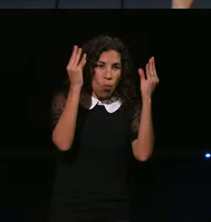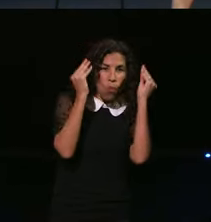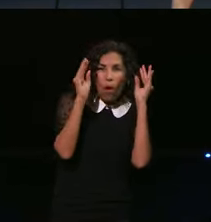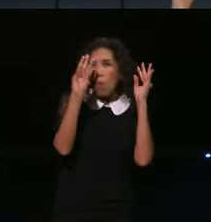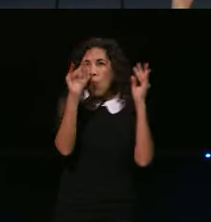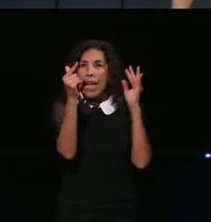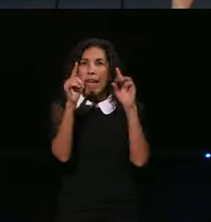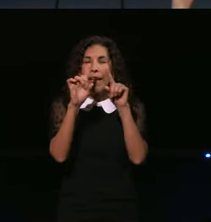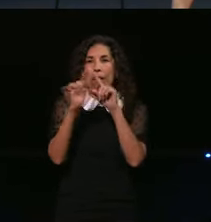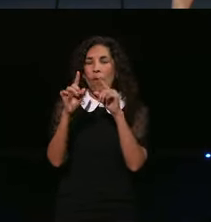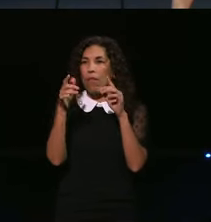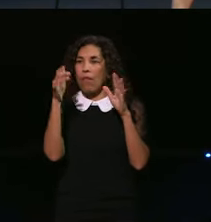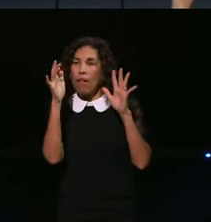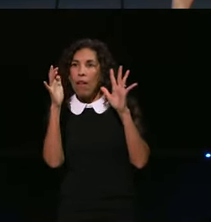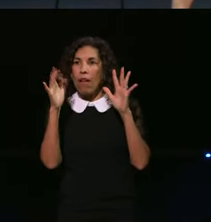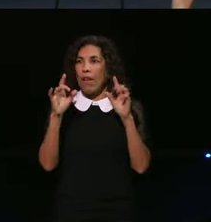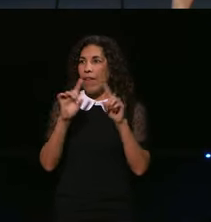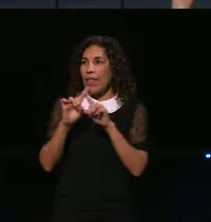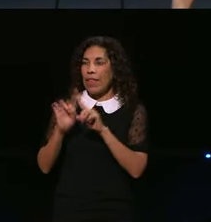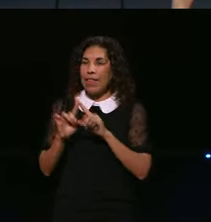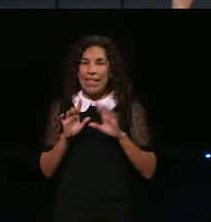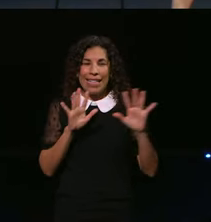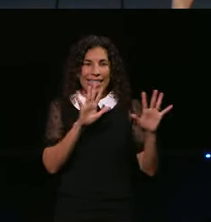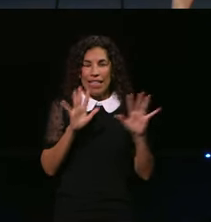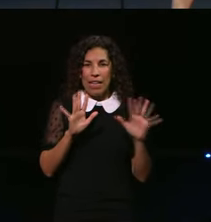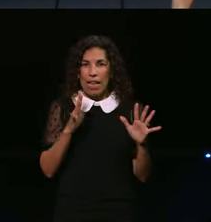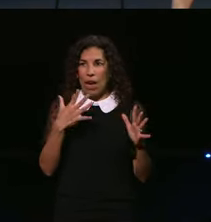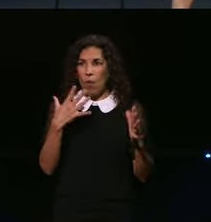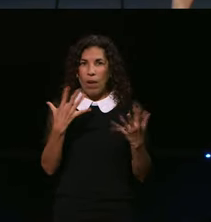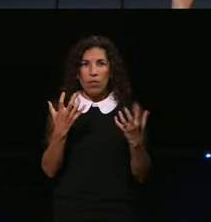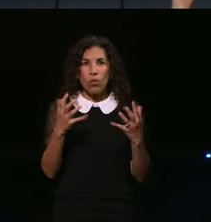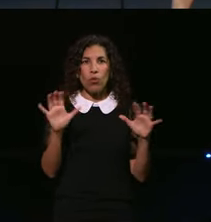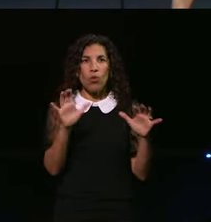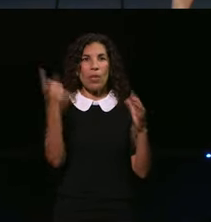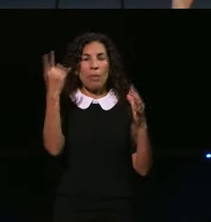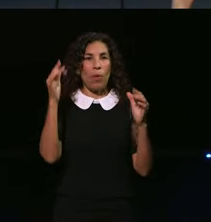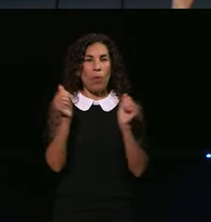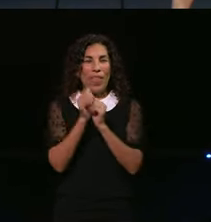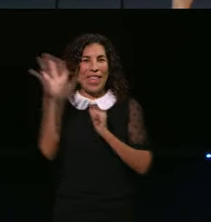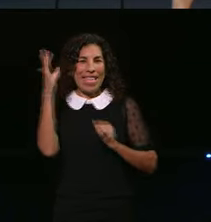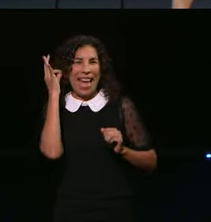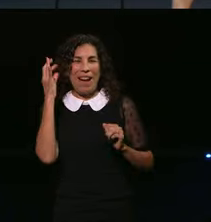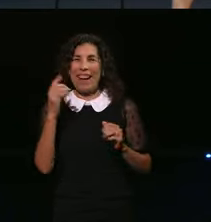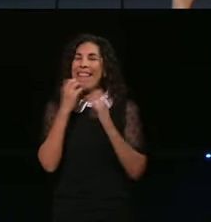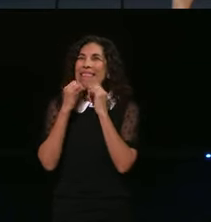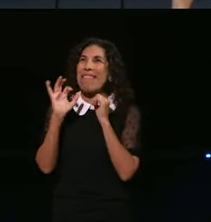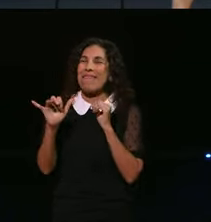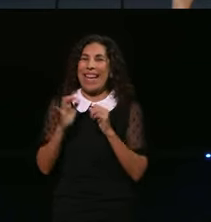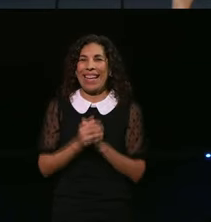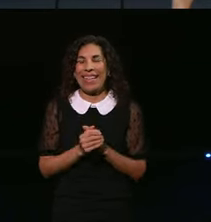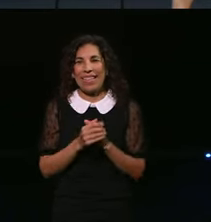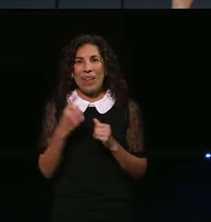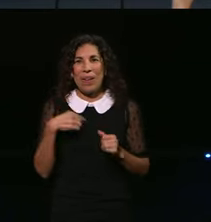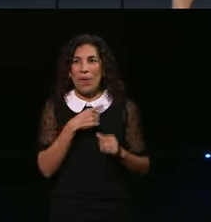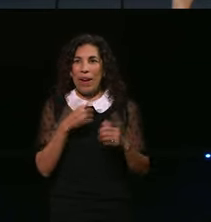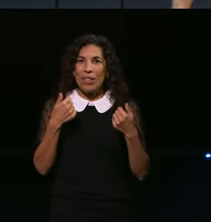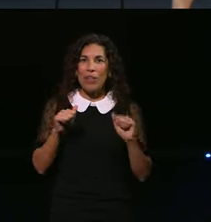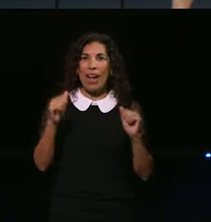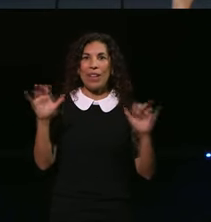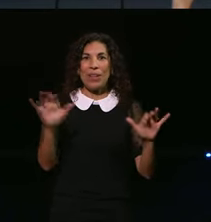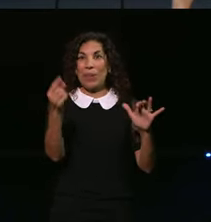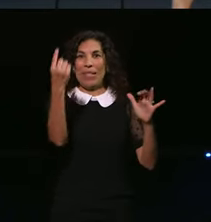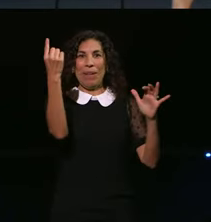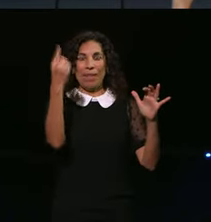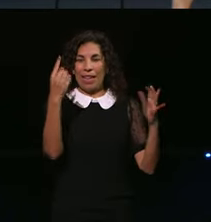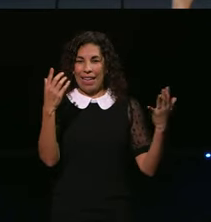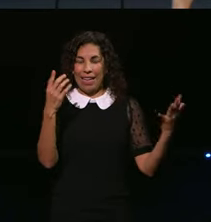and buzzed wigs when he didn't have I love have that about him. He always likes to do something with his hair, and I really love that. Thanks. We always try to do something so